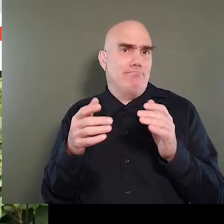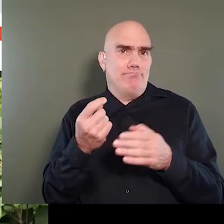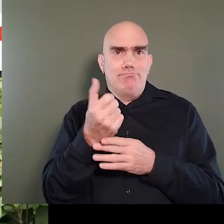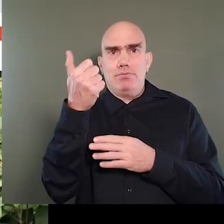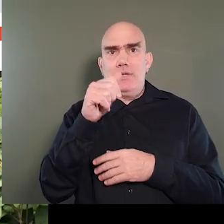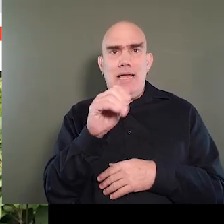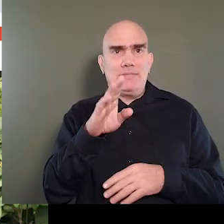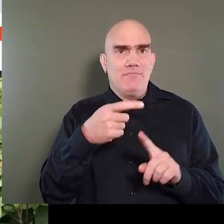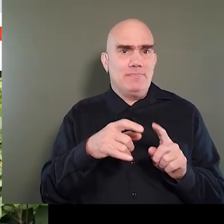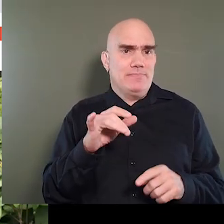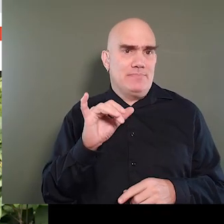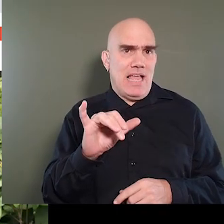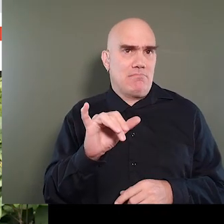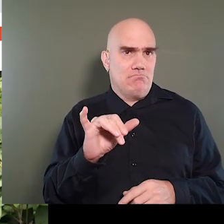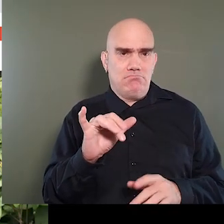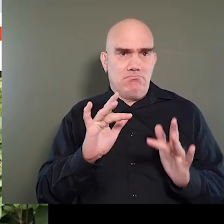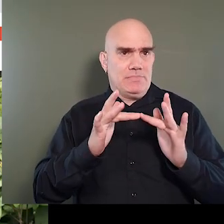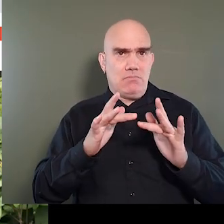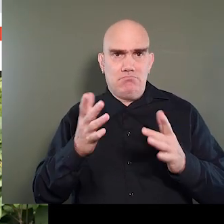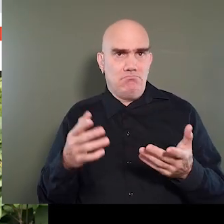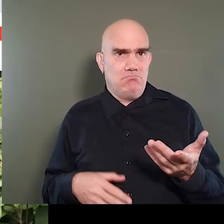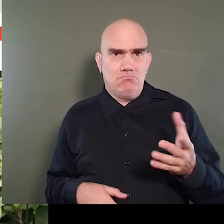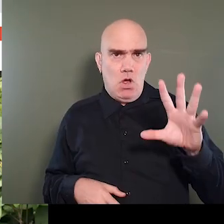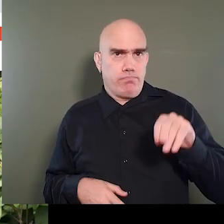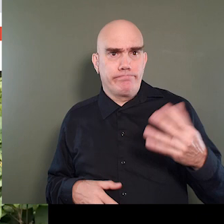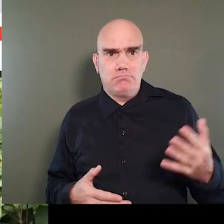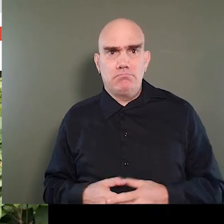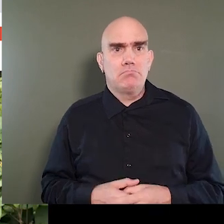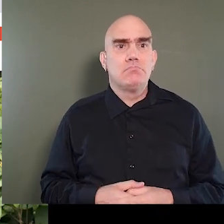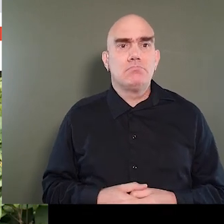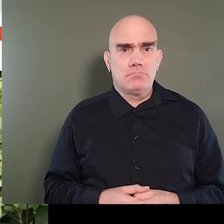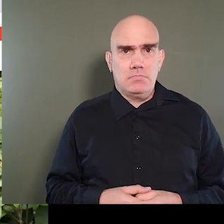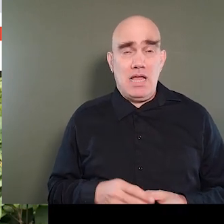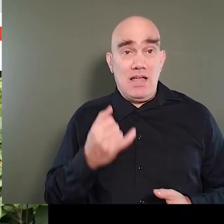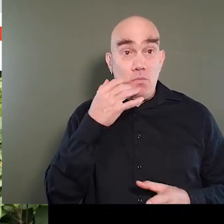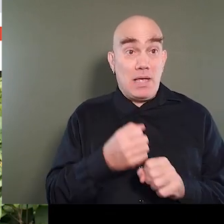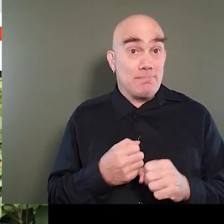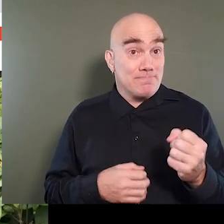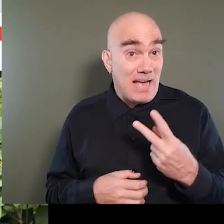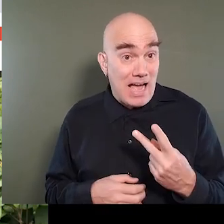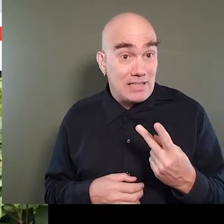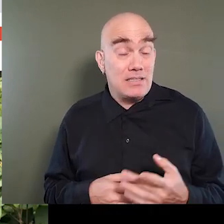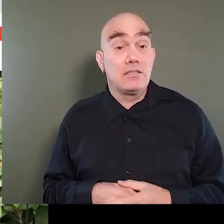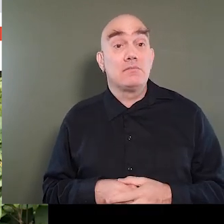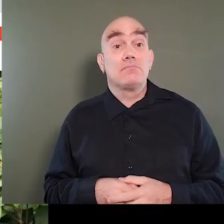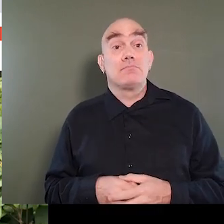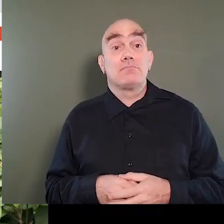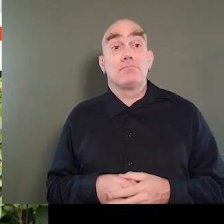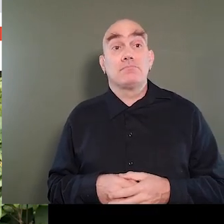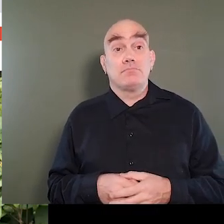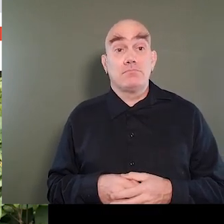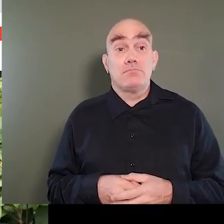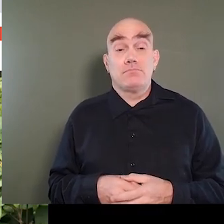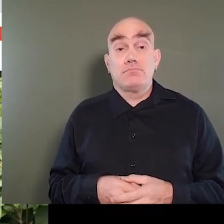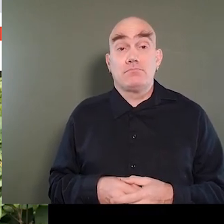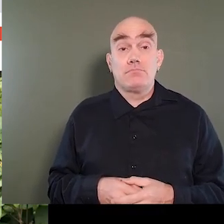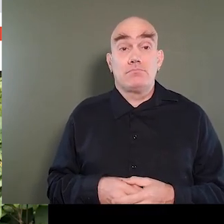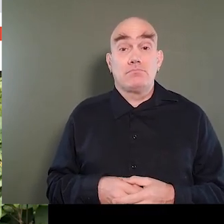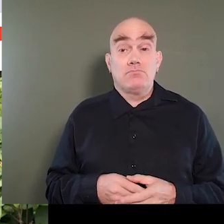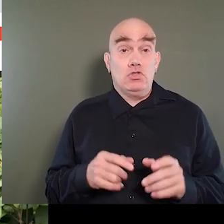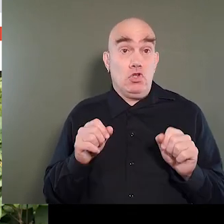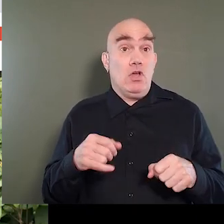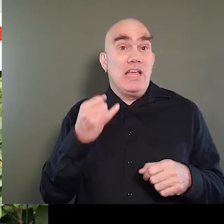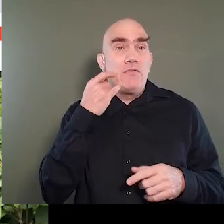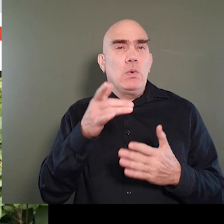remove accessiBe from the website entirely. And if you wanted to get it back, you could